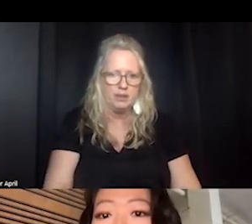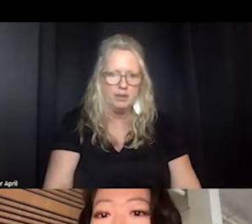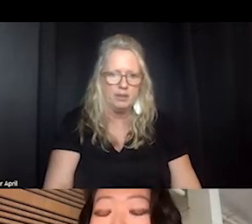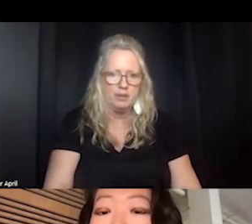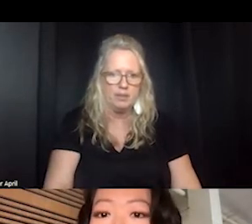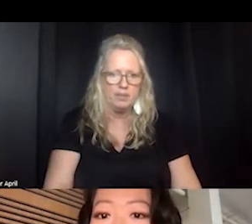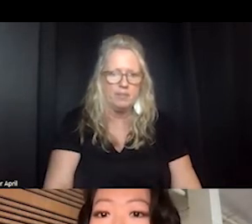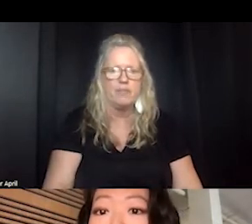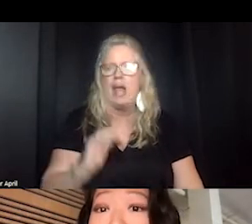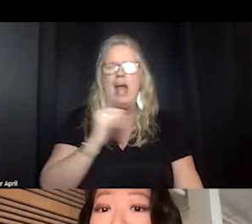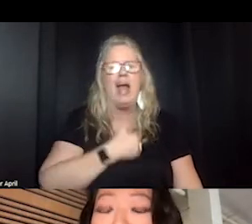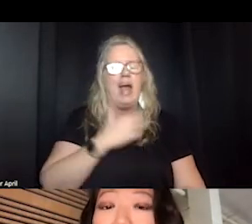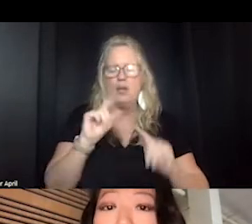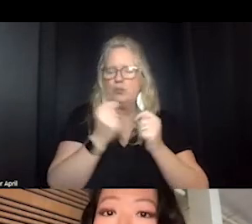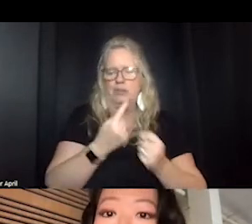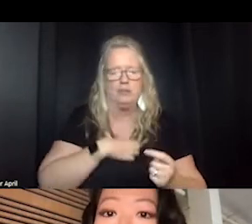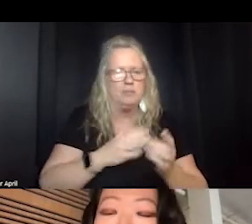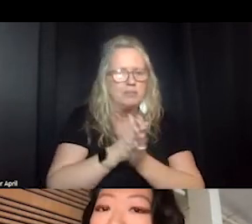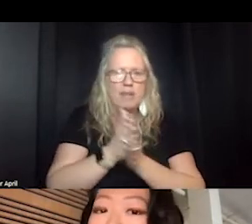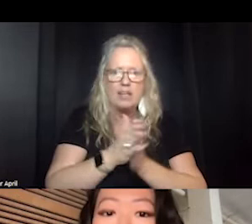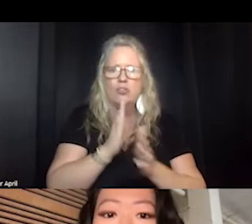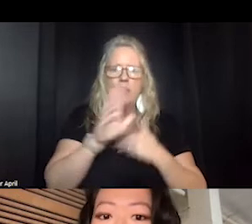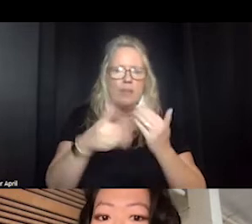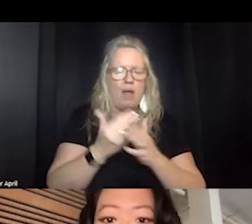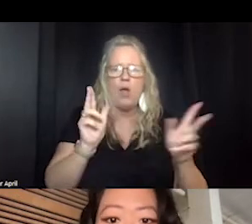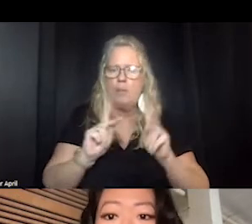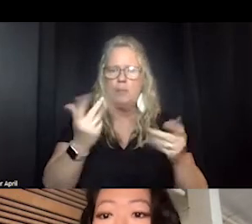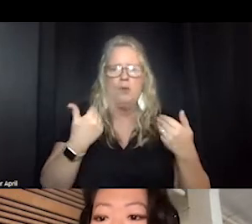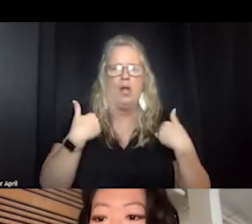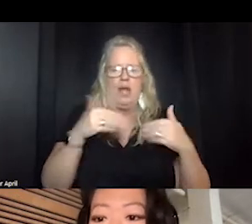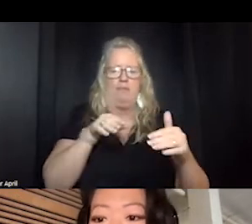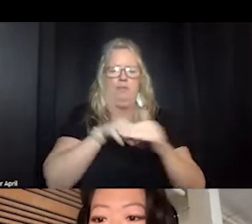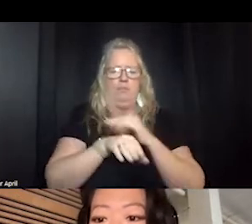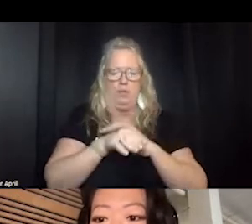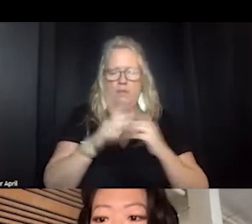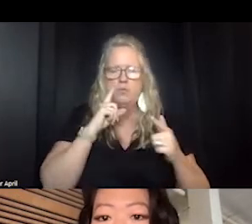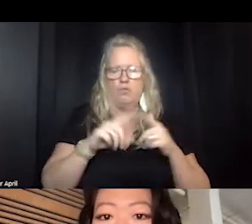Our team is passionate about making sure all people have access to emergency help.